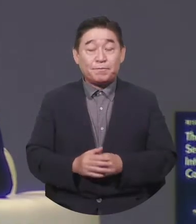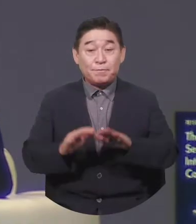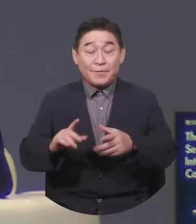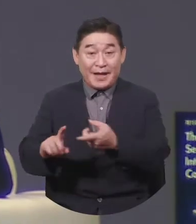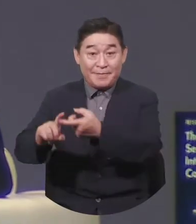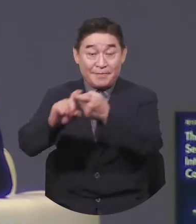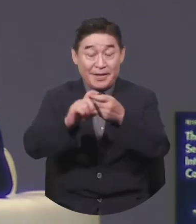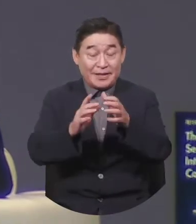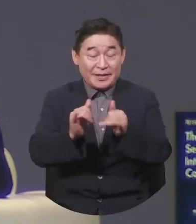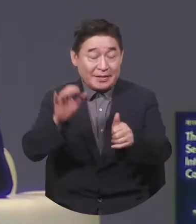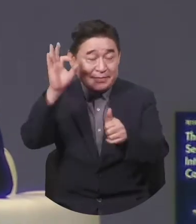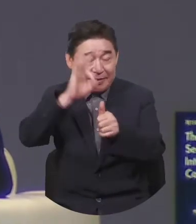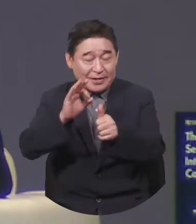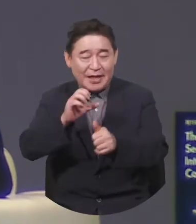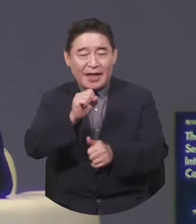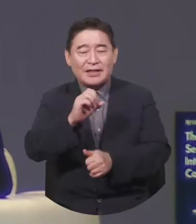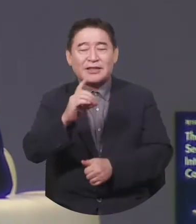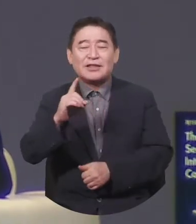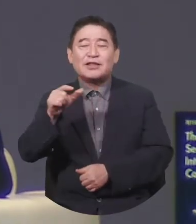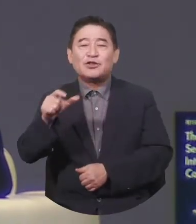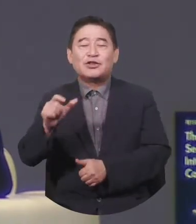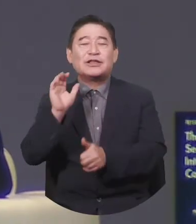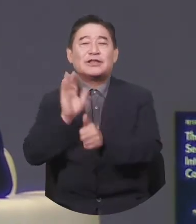This has been done by Indonesian aid,